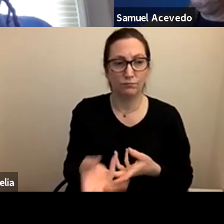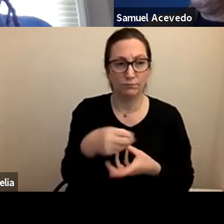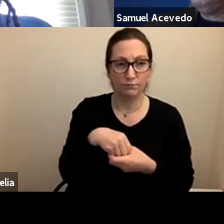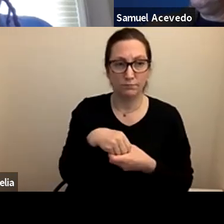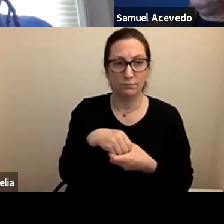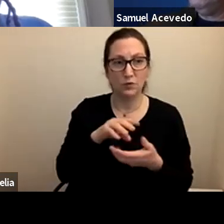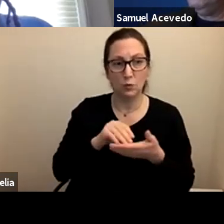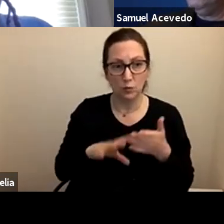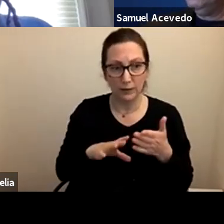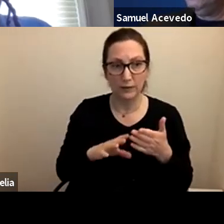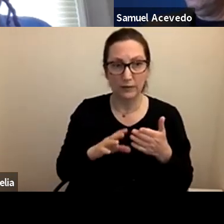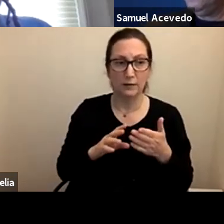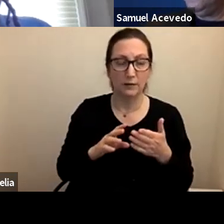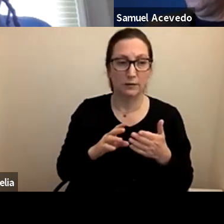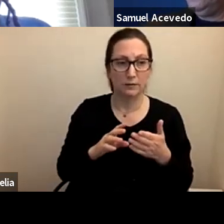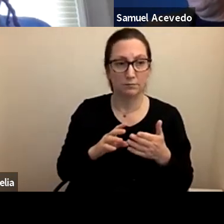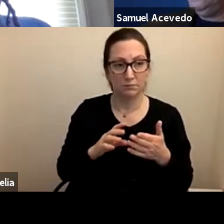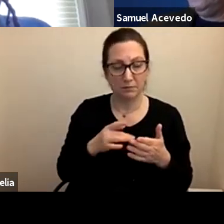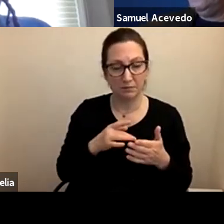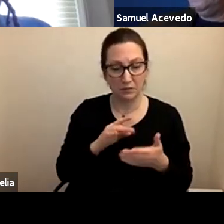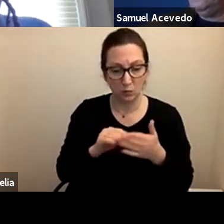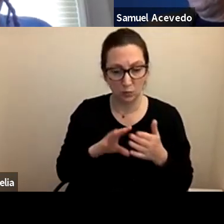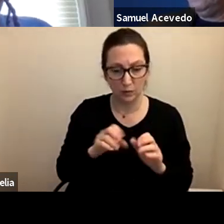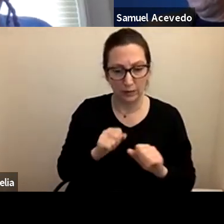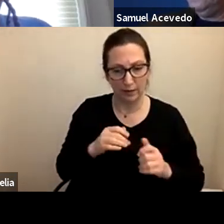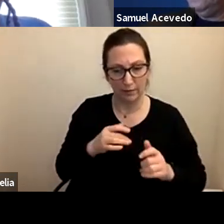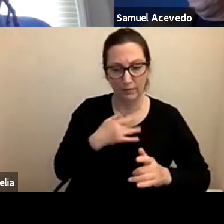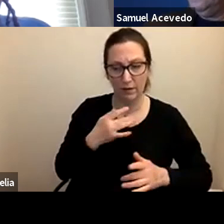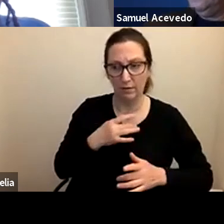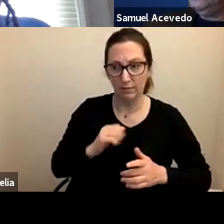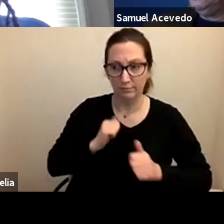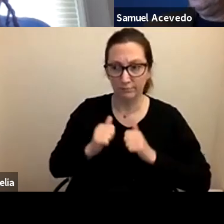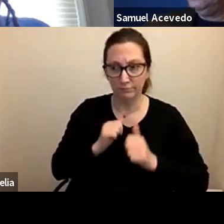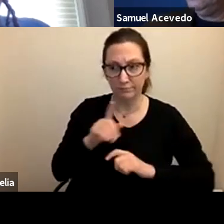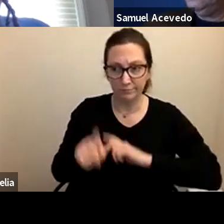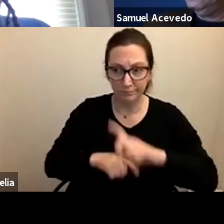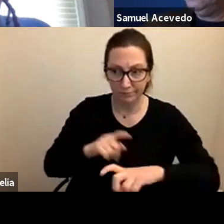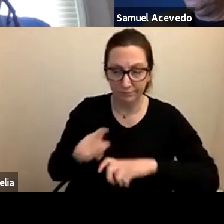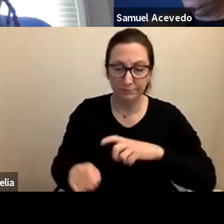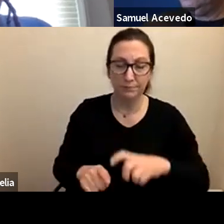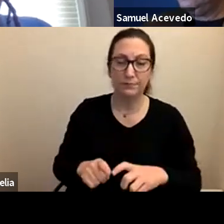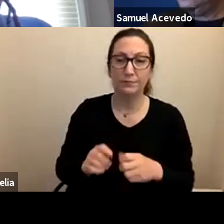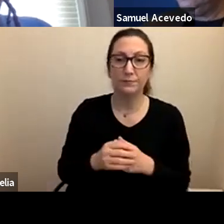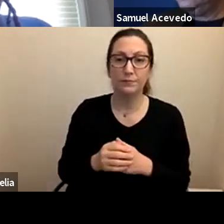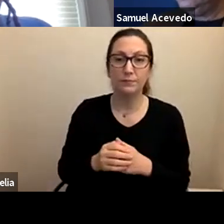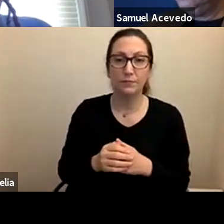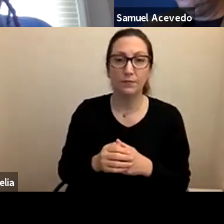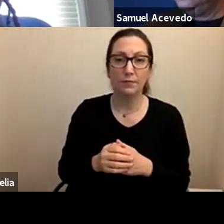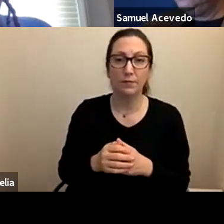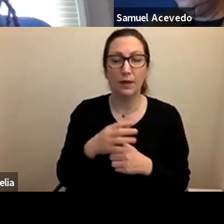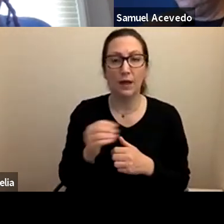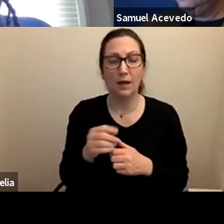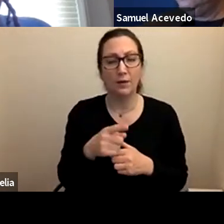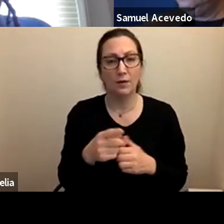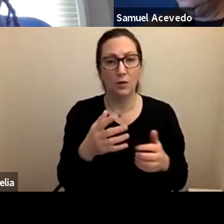disciplined inquiry based on the level of the students. And finally, you want to at least give